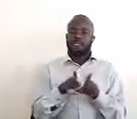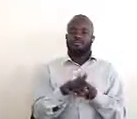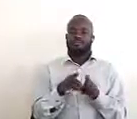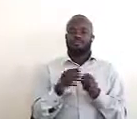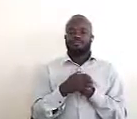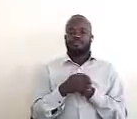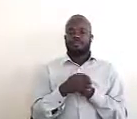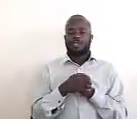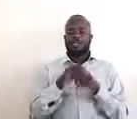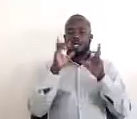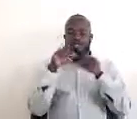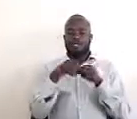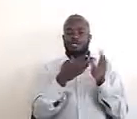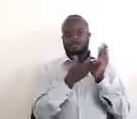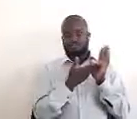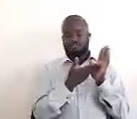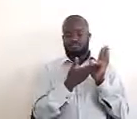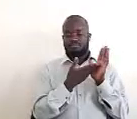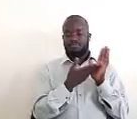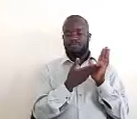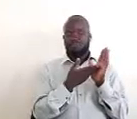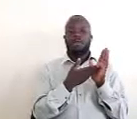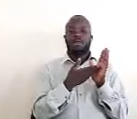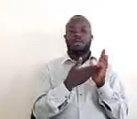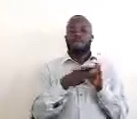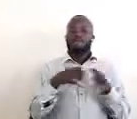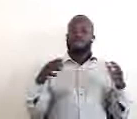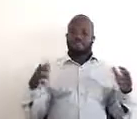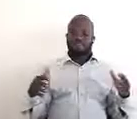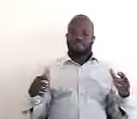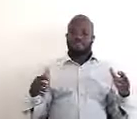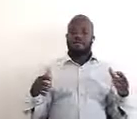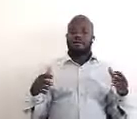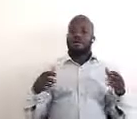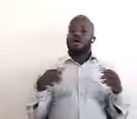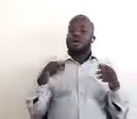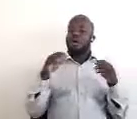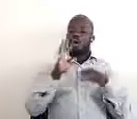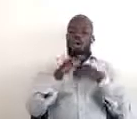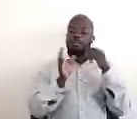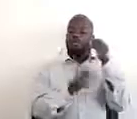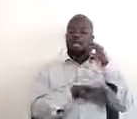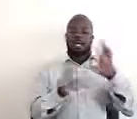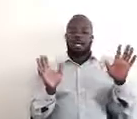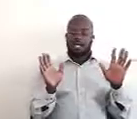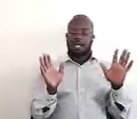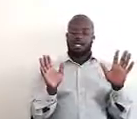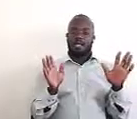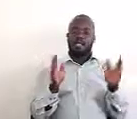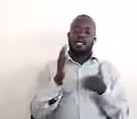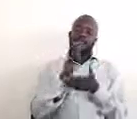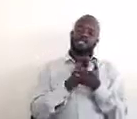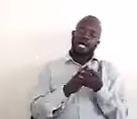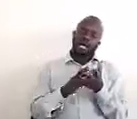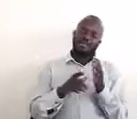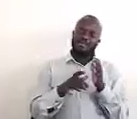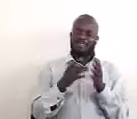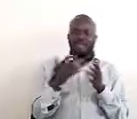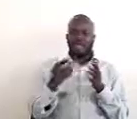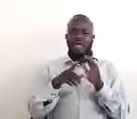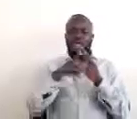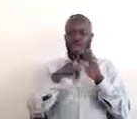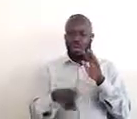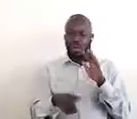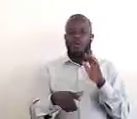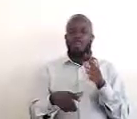we need. Here's a picture of some fats. Not all fats are bad, and something that's low